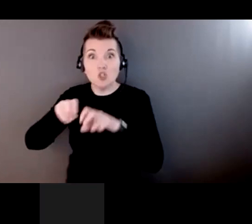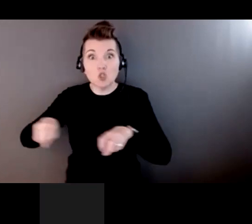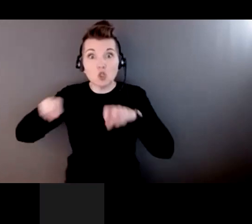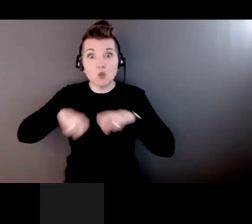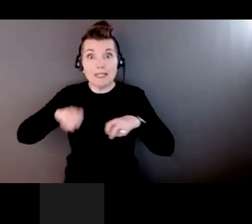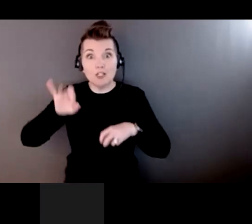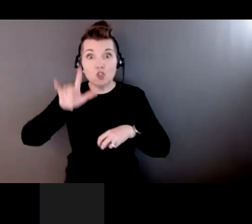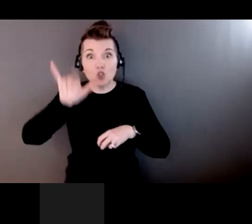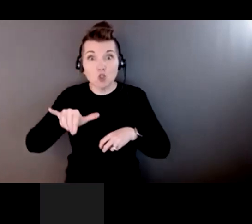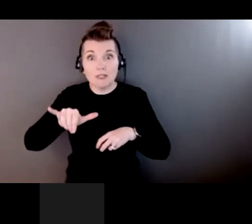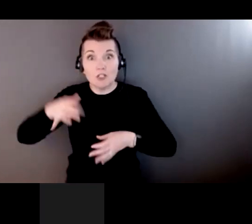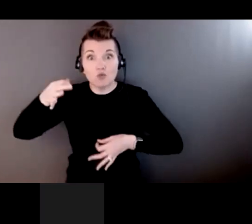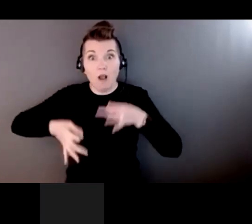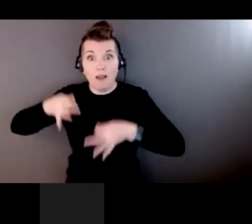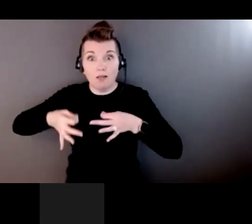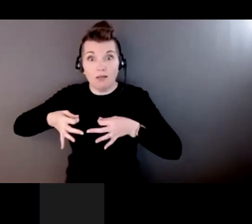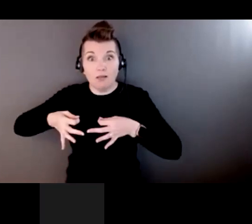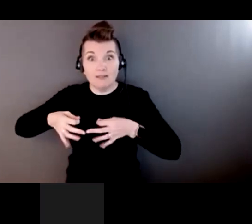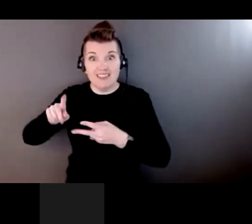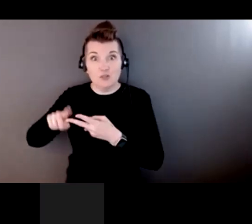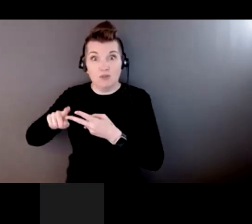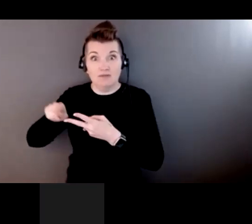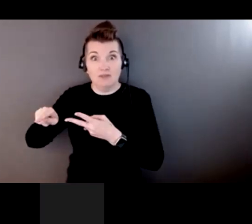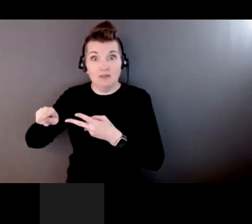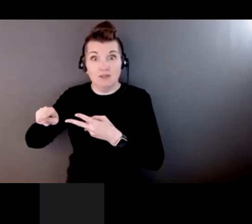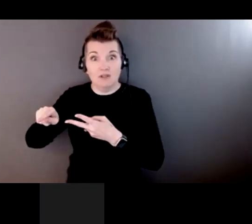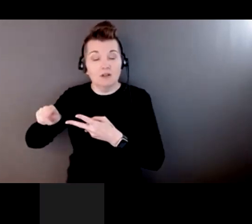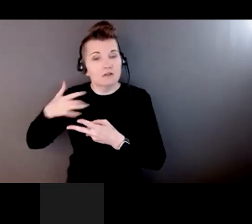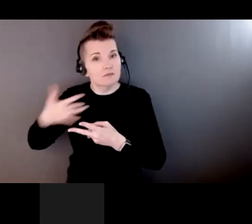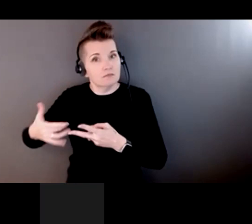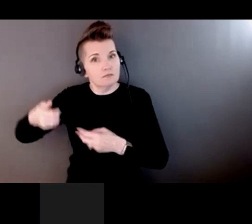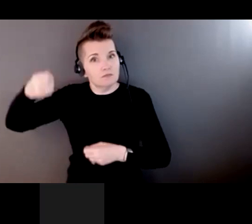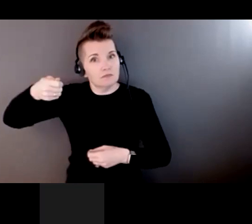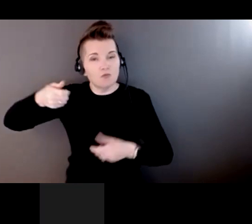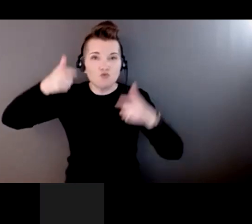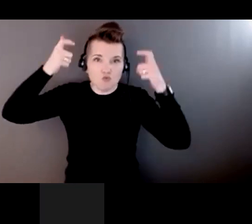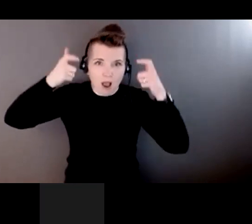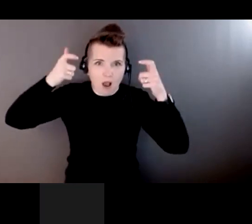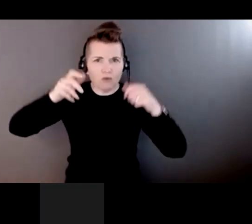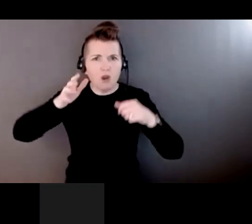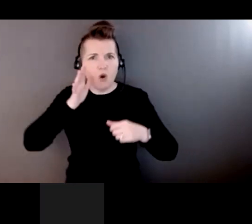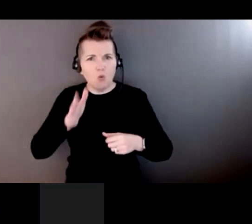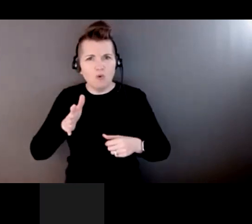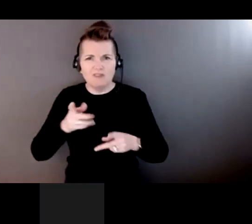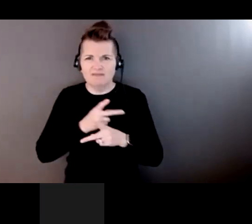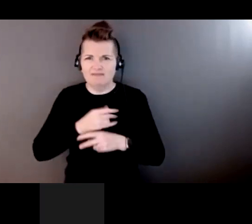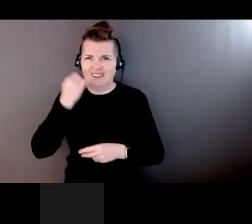of that that the Crown will often very seriously look at whether or not they should proceed by indictment,